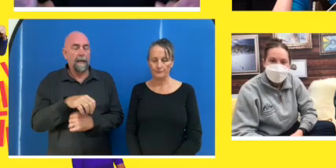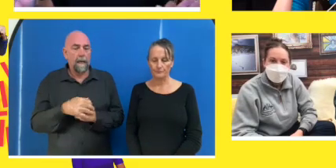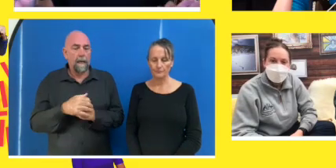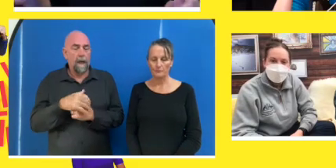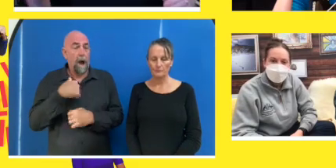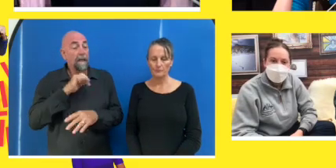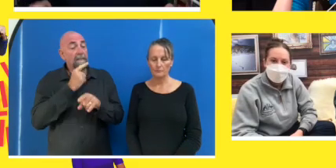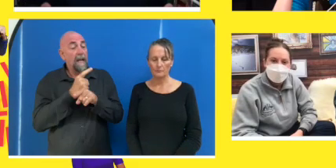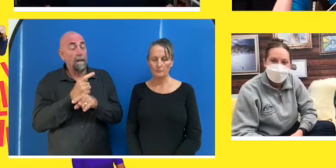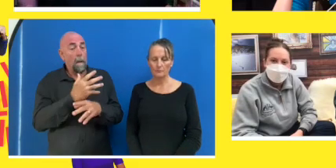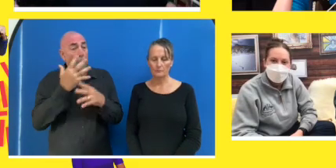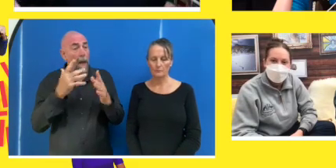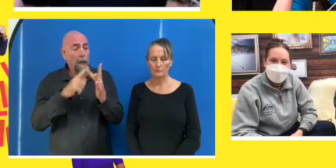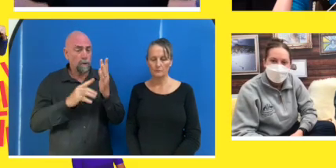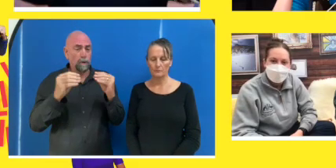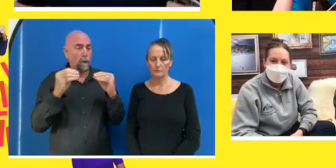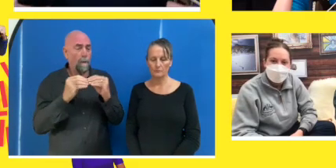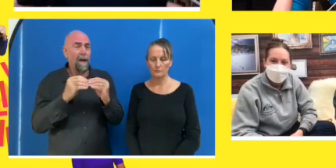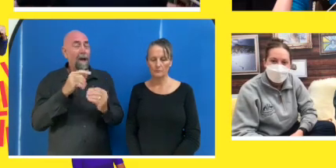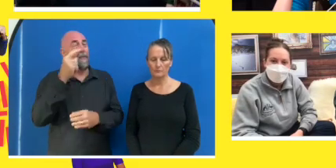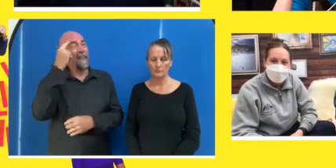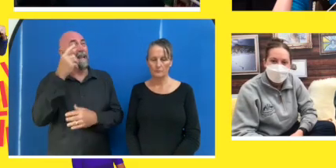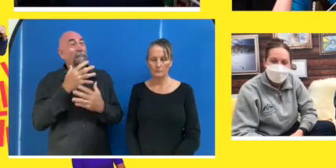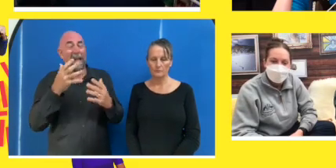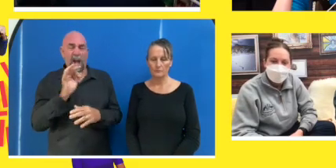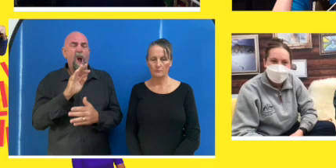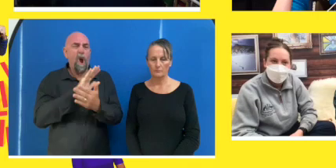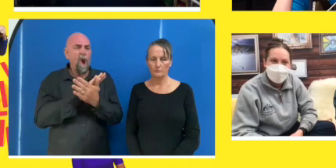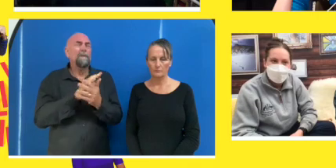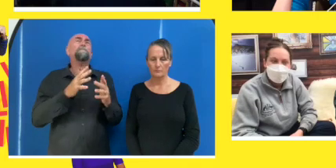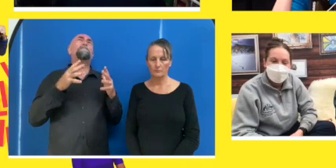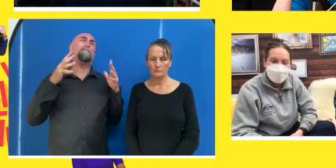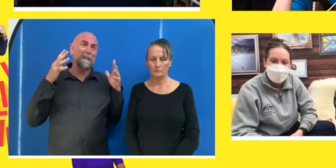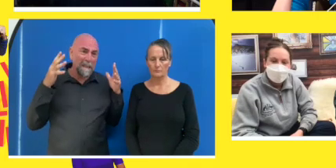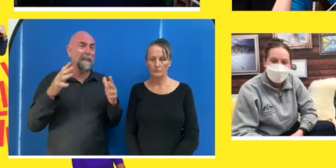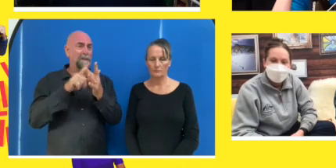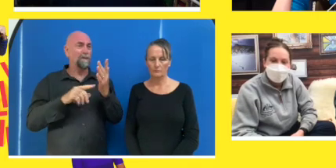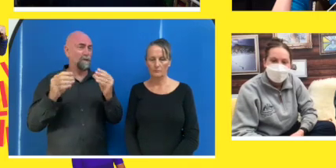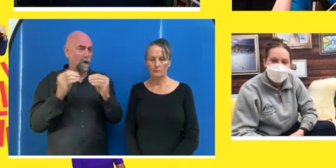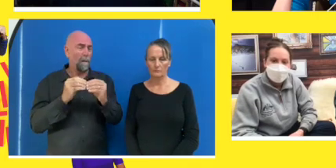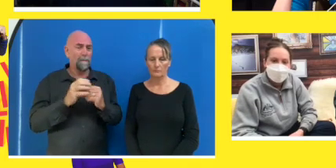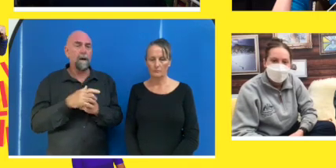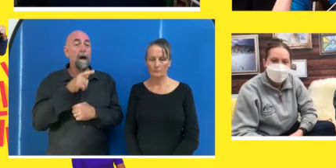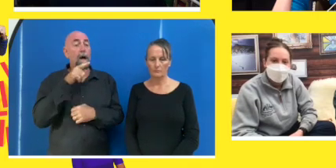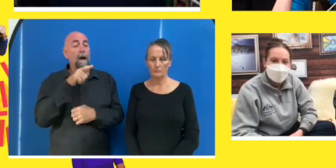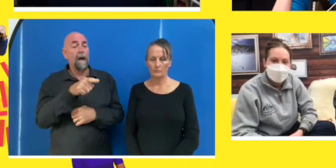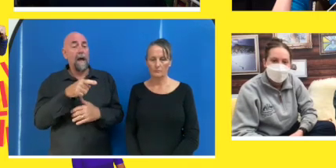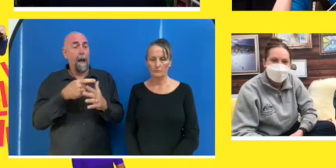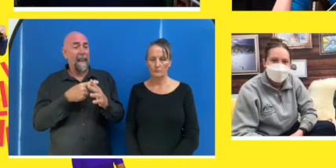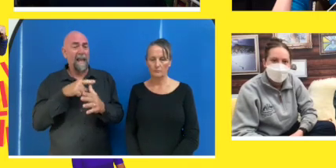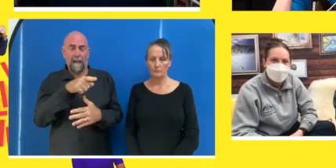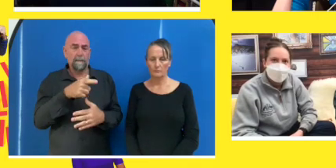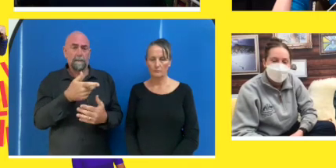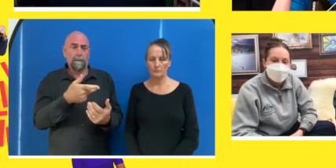right, pace, descent, steep, all that sort of stuff, right? Yeah. I mean, when I say it's a big job,